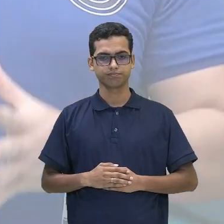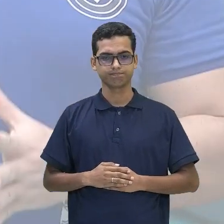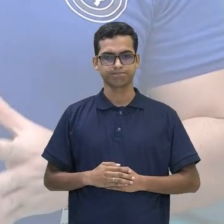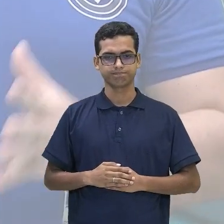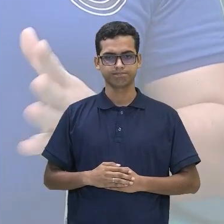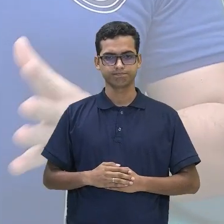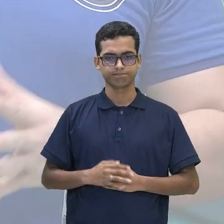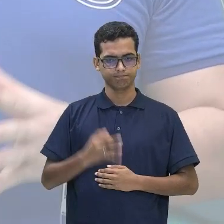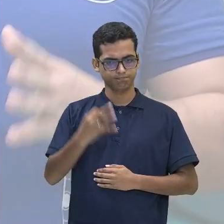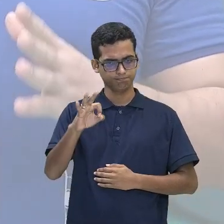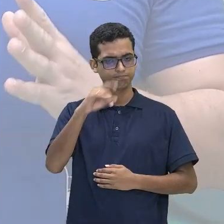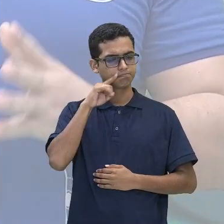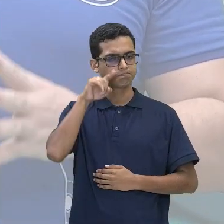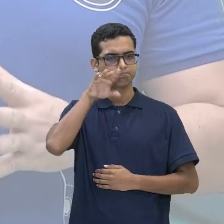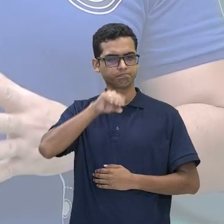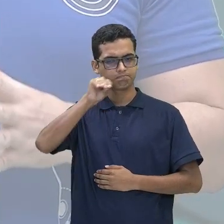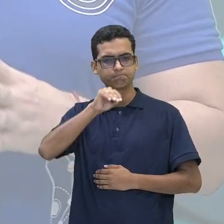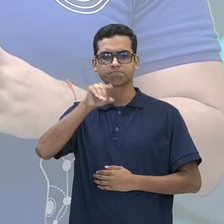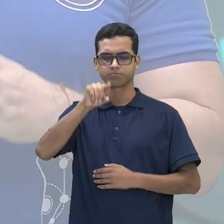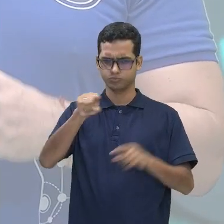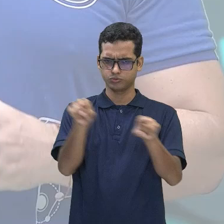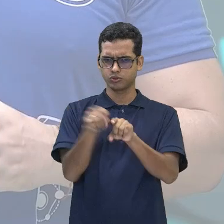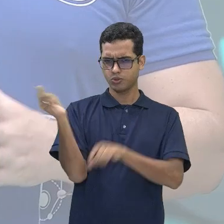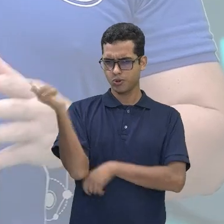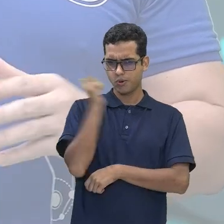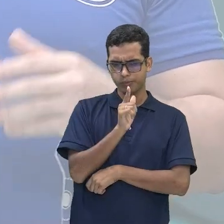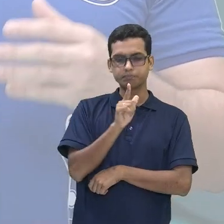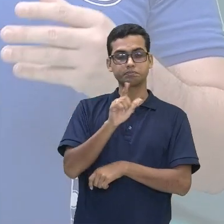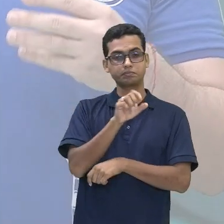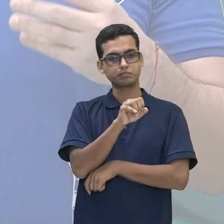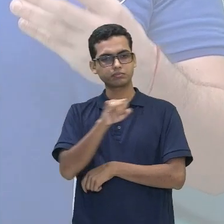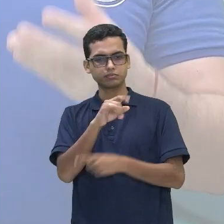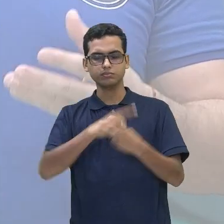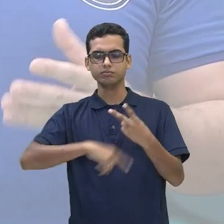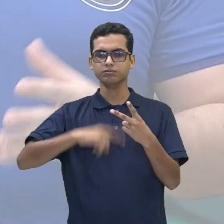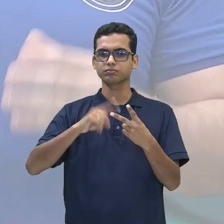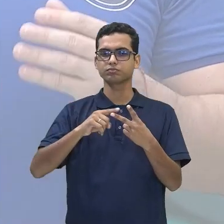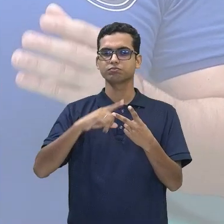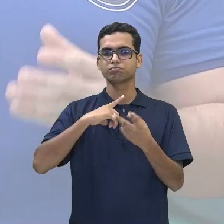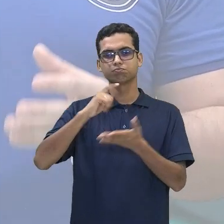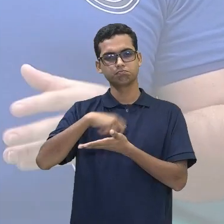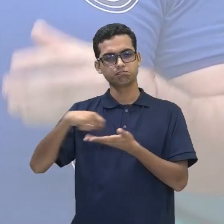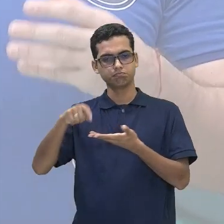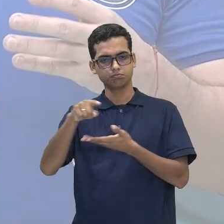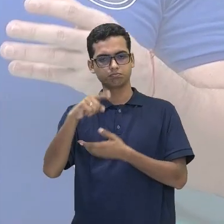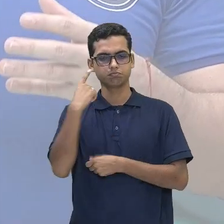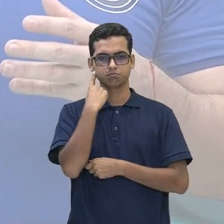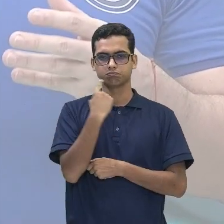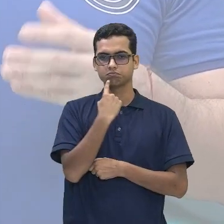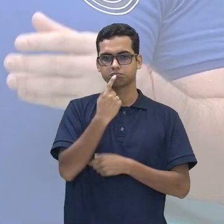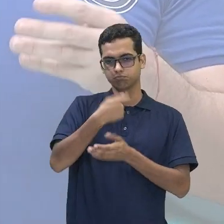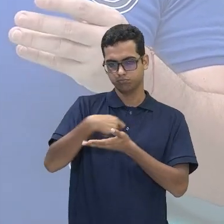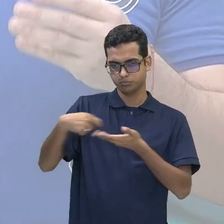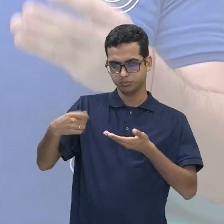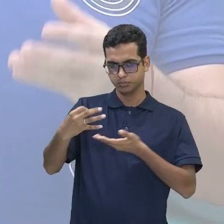Very good. Muito bem. Estes tipos de perguntas, elas são chamadas de short